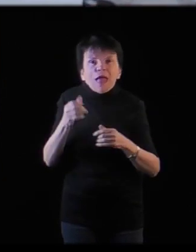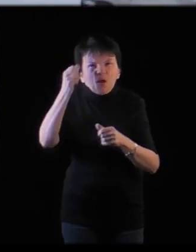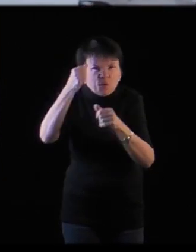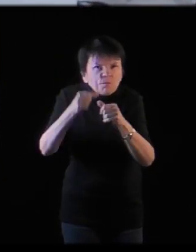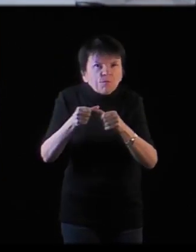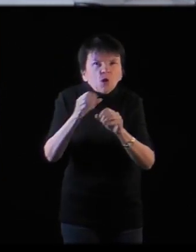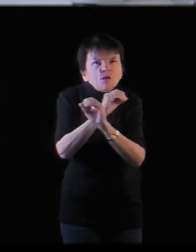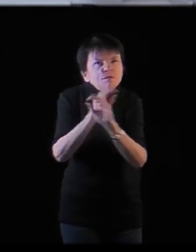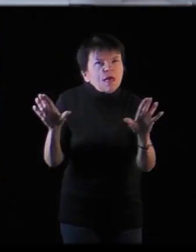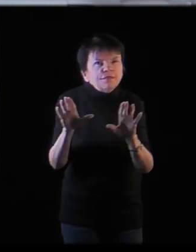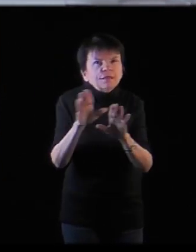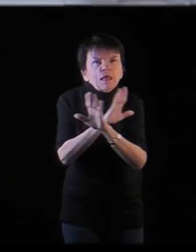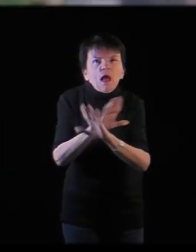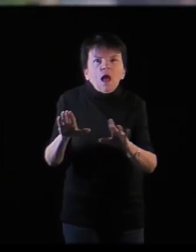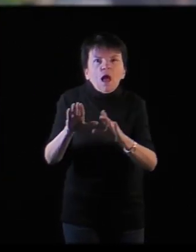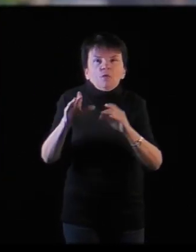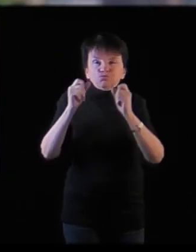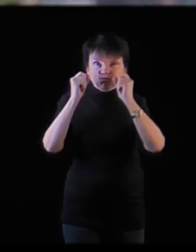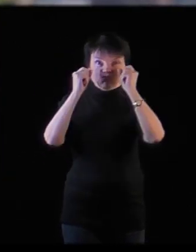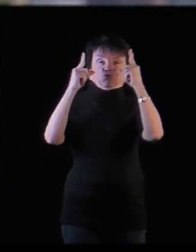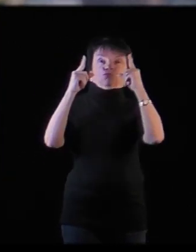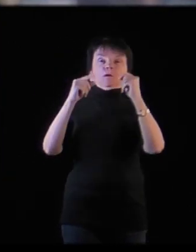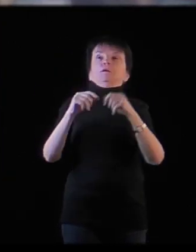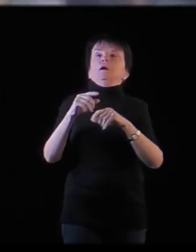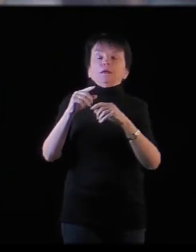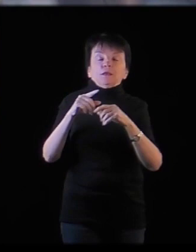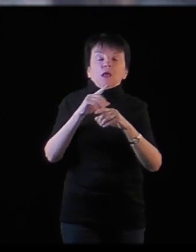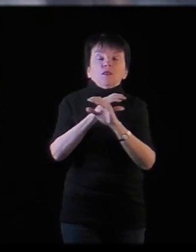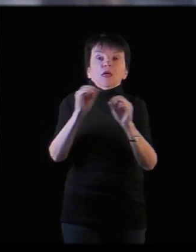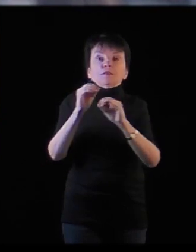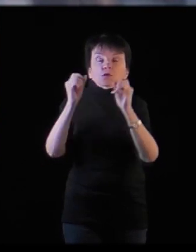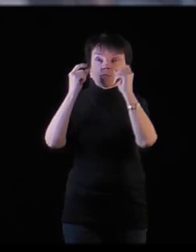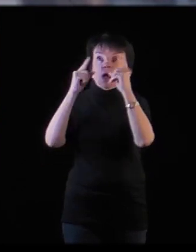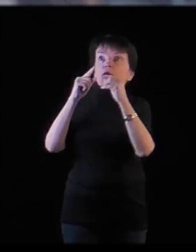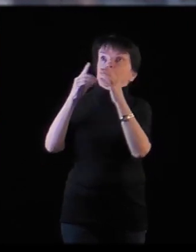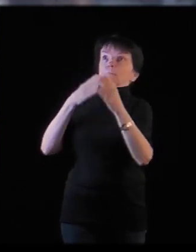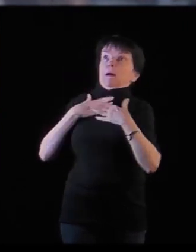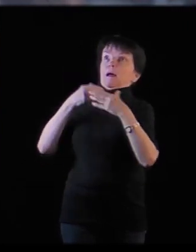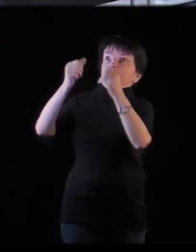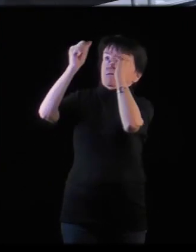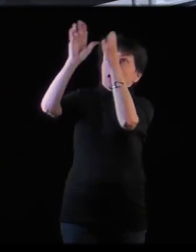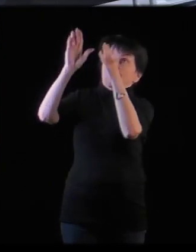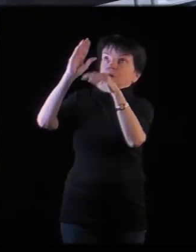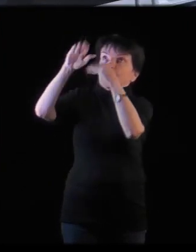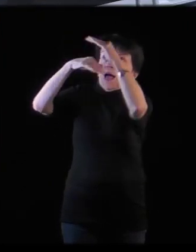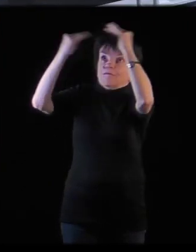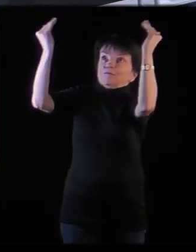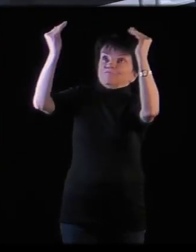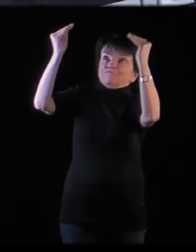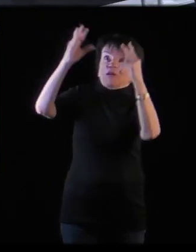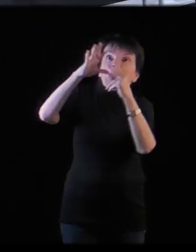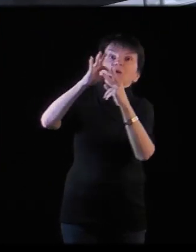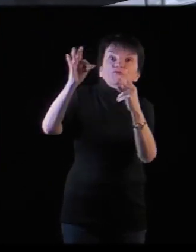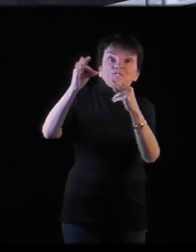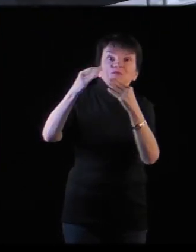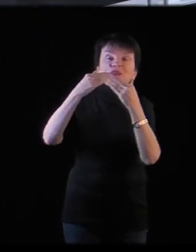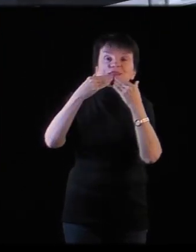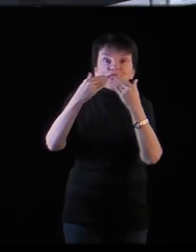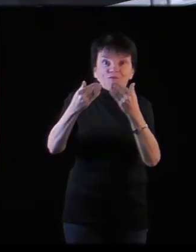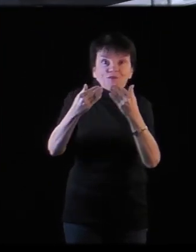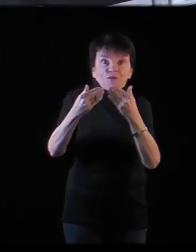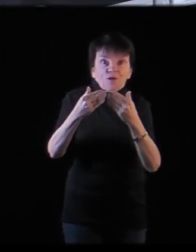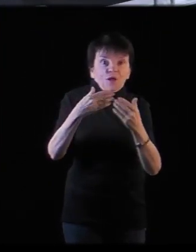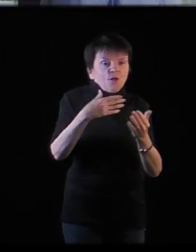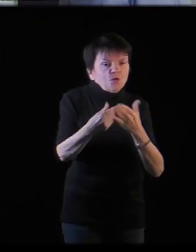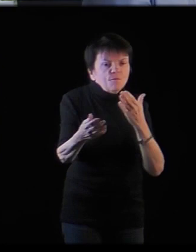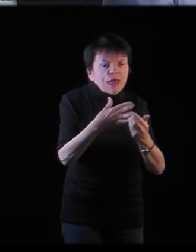nothing is unexpected to my Father in heaven, and I choose thankful. Though I live each day